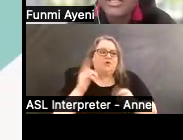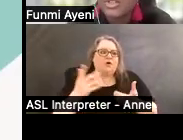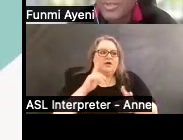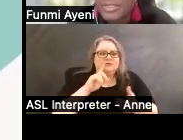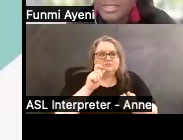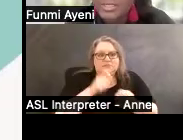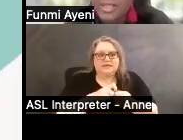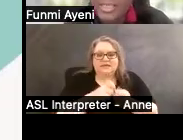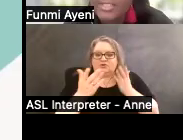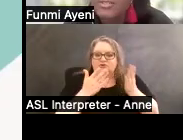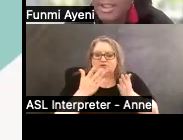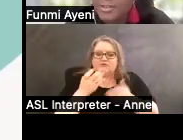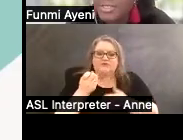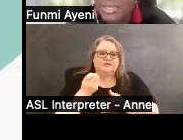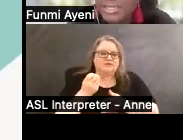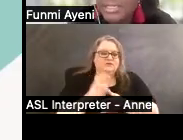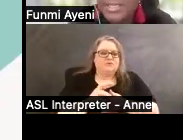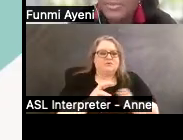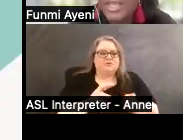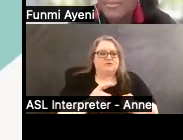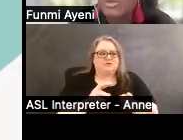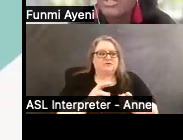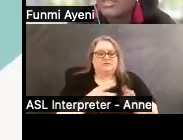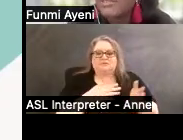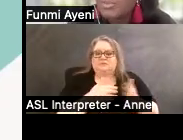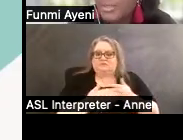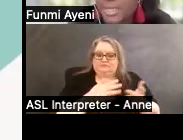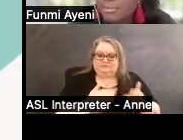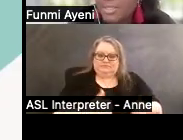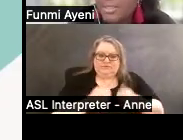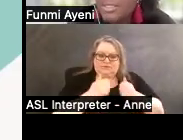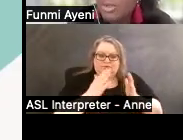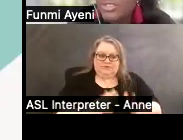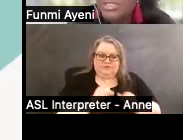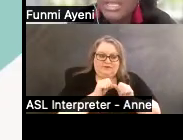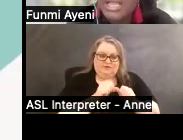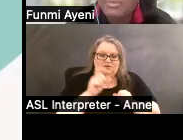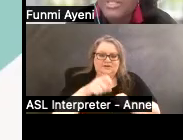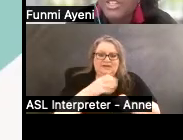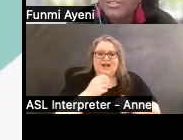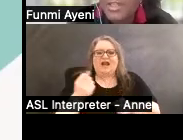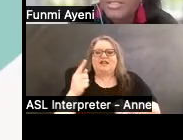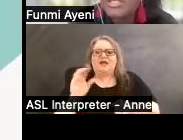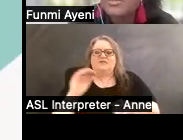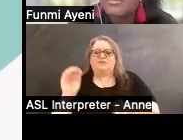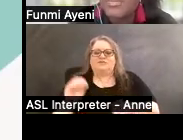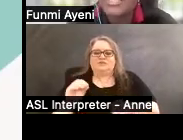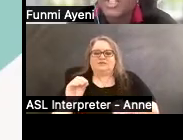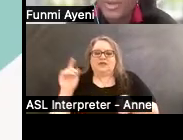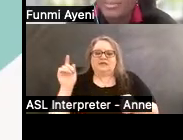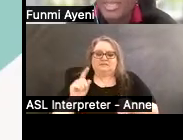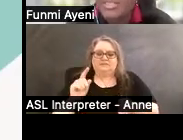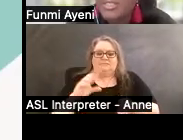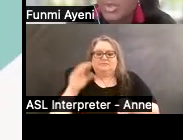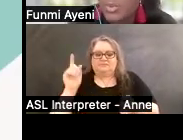particular services that survivors needed. And we had about 11% being the smallest percentage of funds made